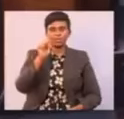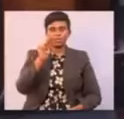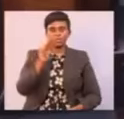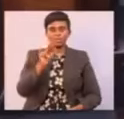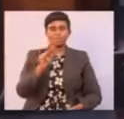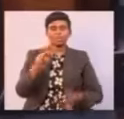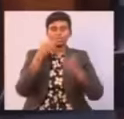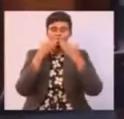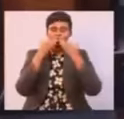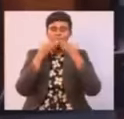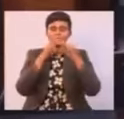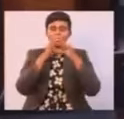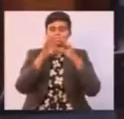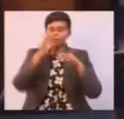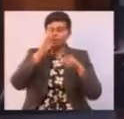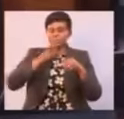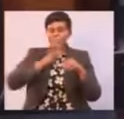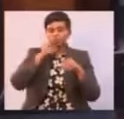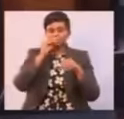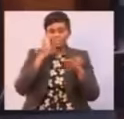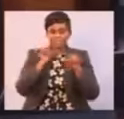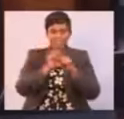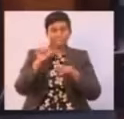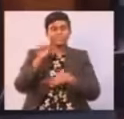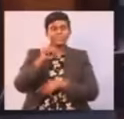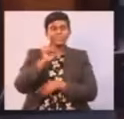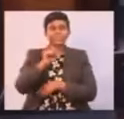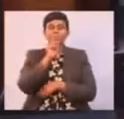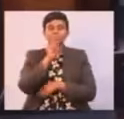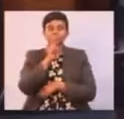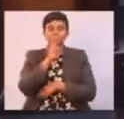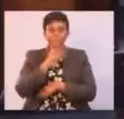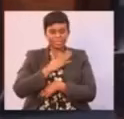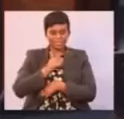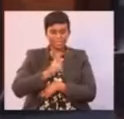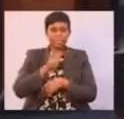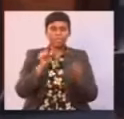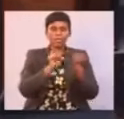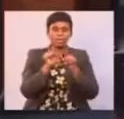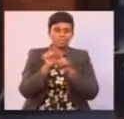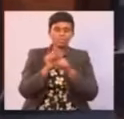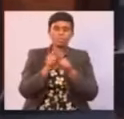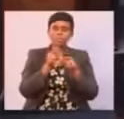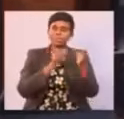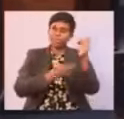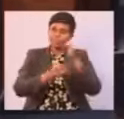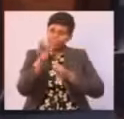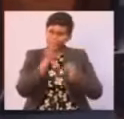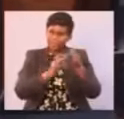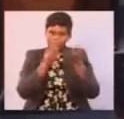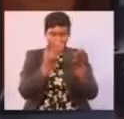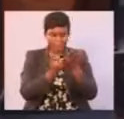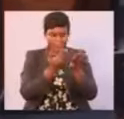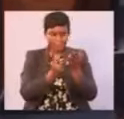Thank you so much, Madam Speaker. And indeed, I would like to also press it on record